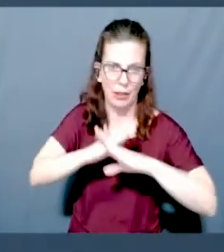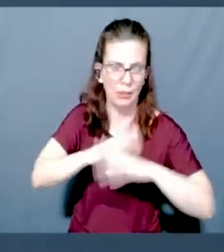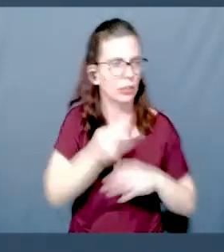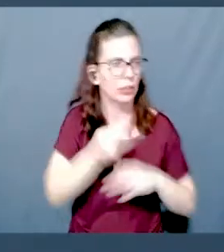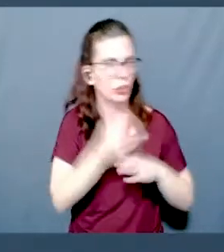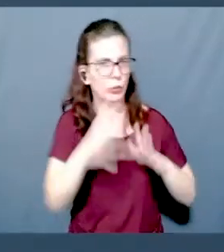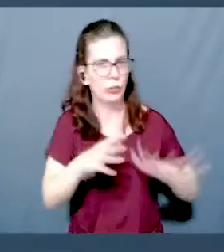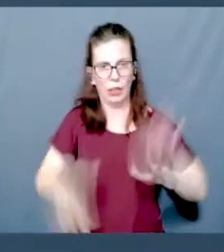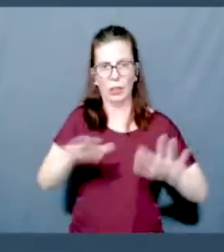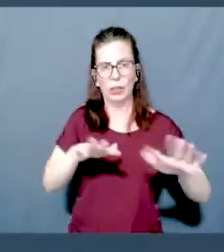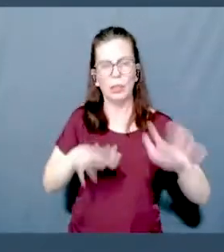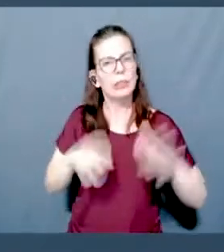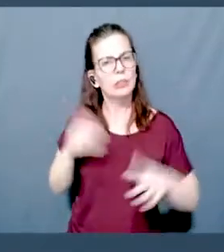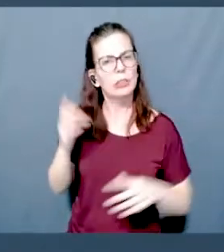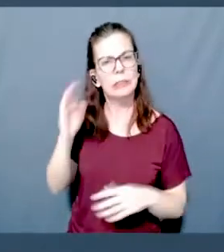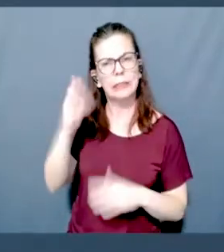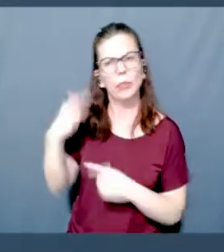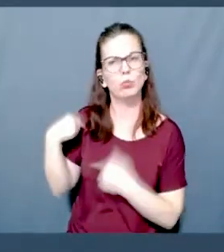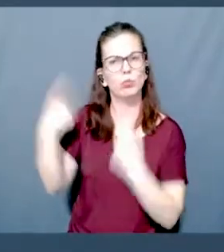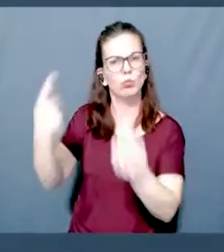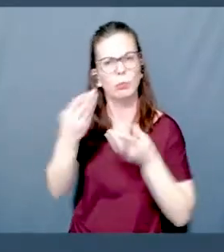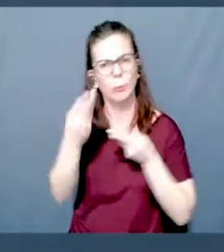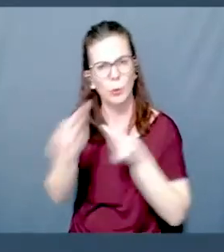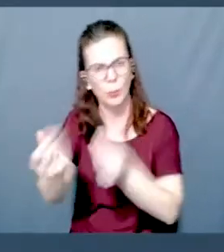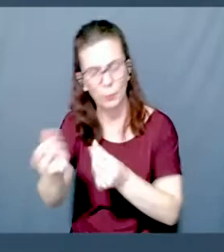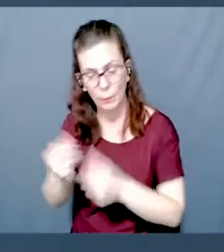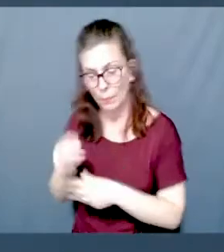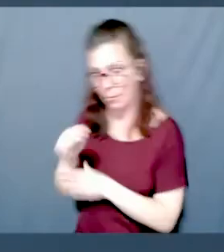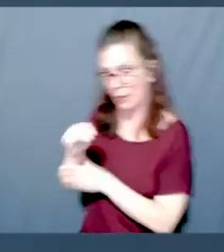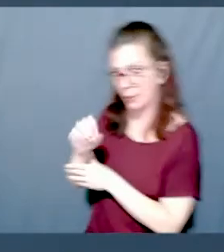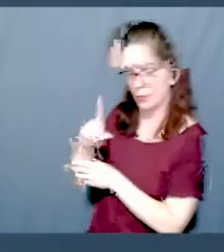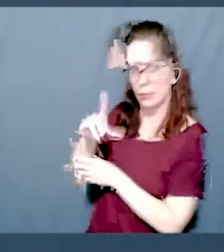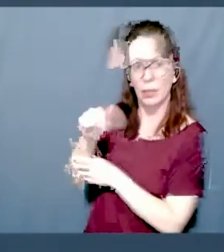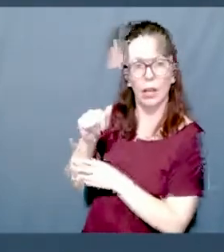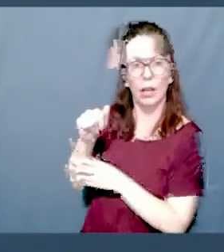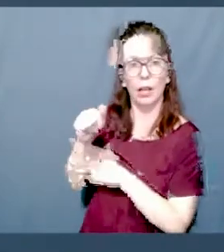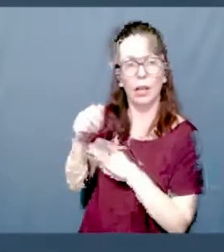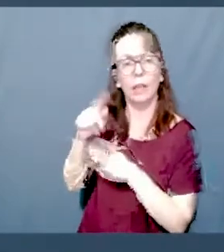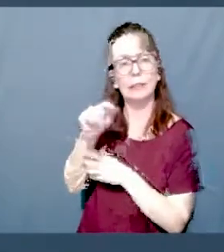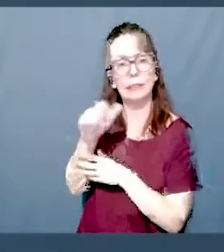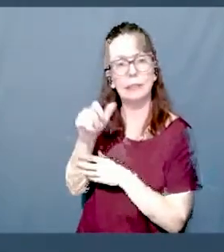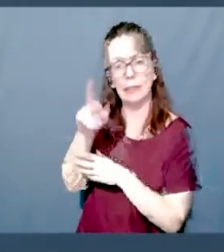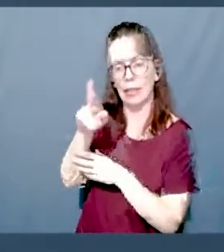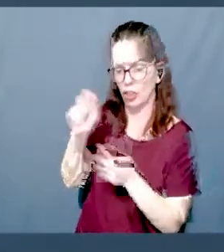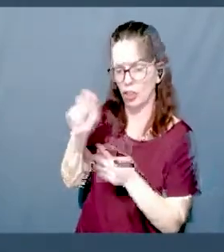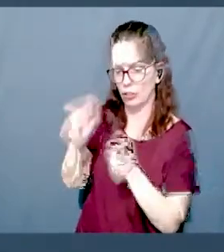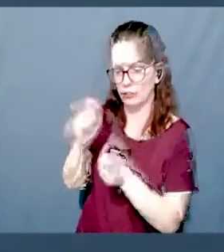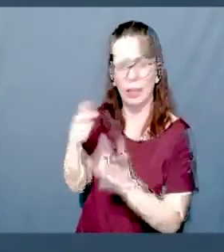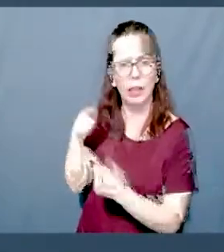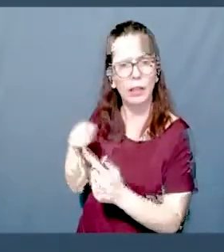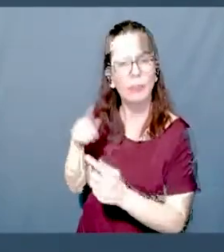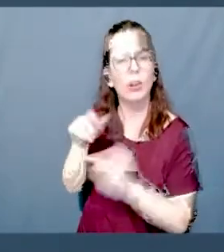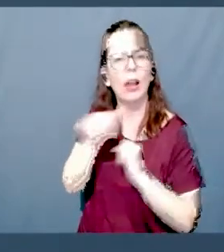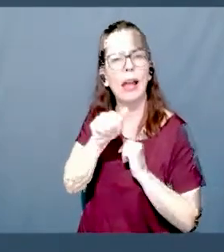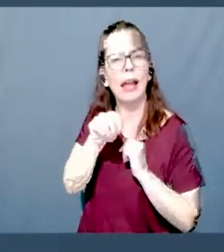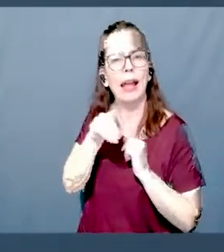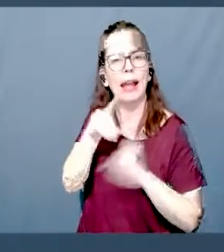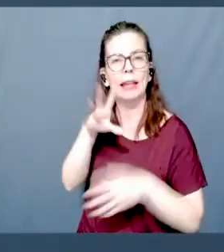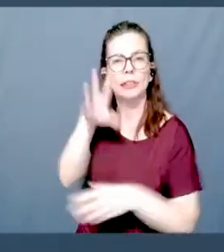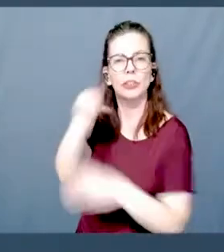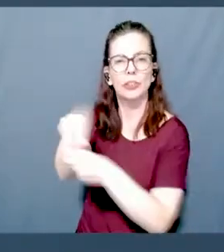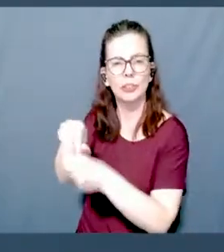been there the whole time. And how Media Tailor does this for ad insertion is sort of behind the scenes by replacing